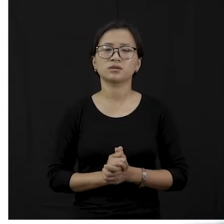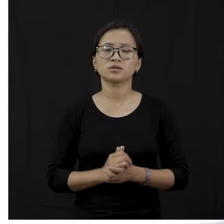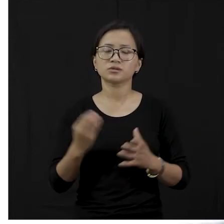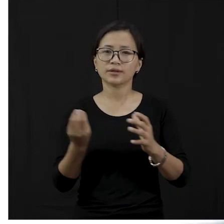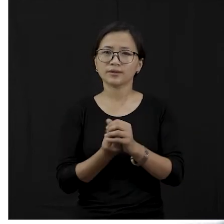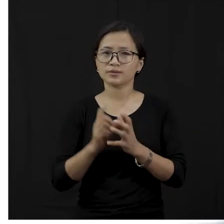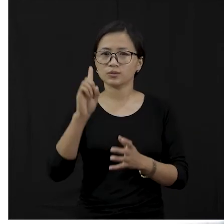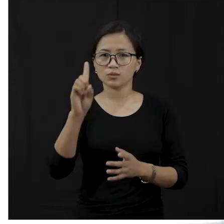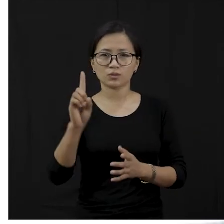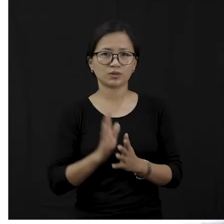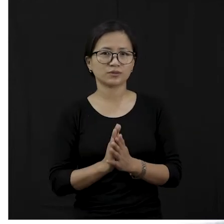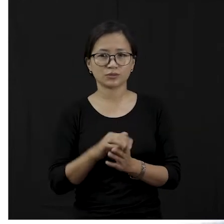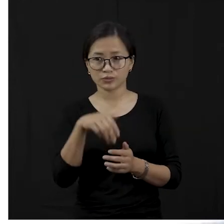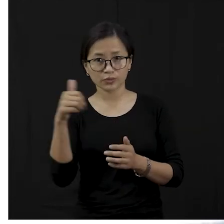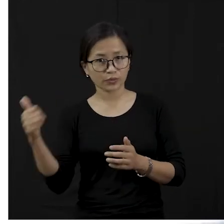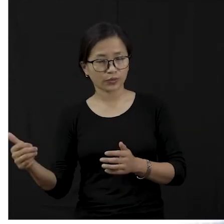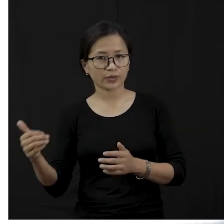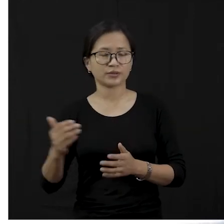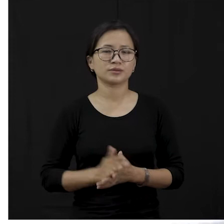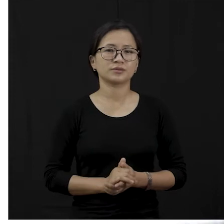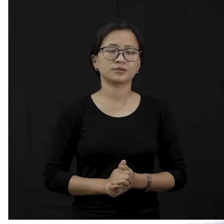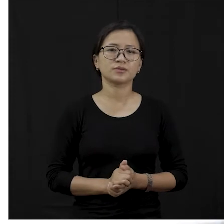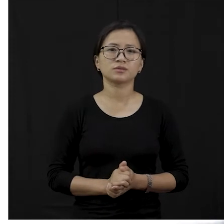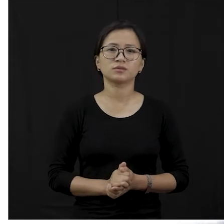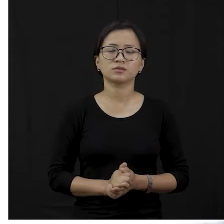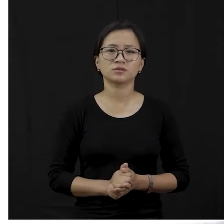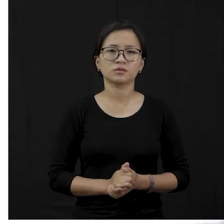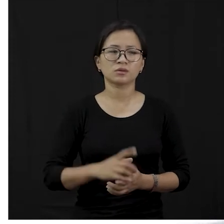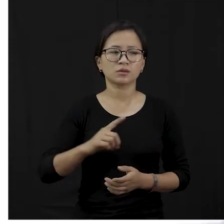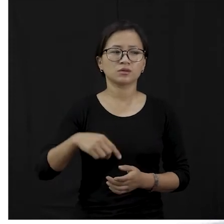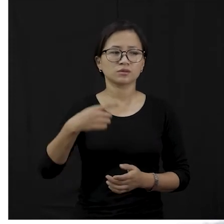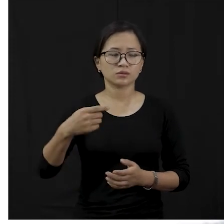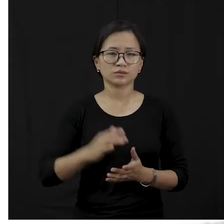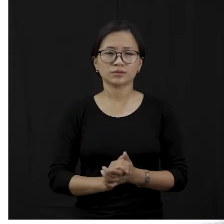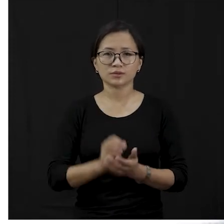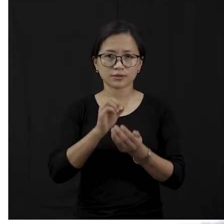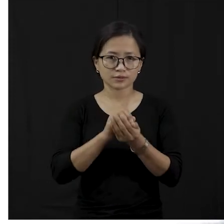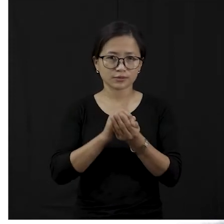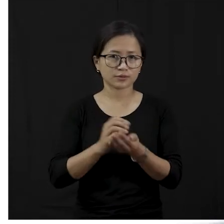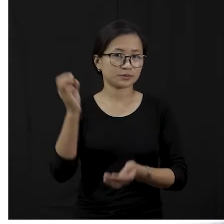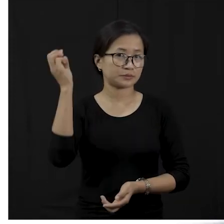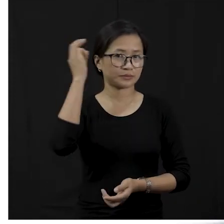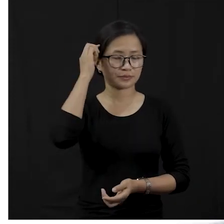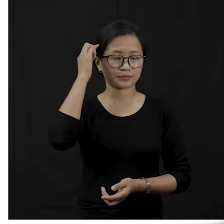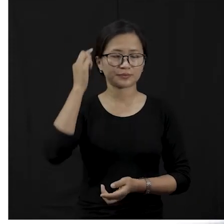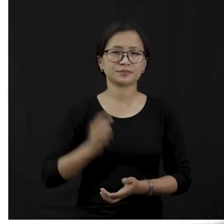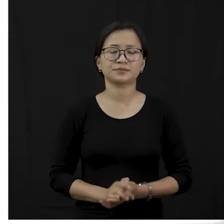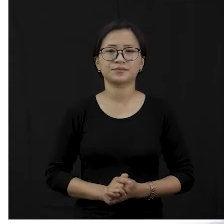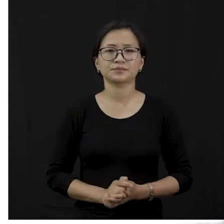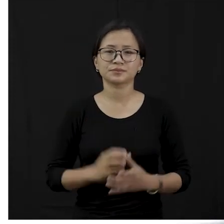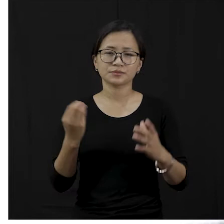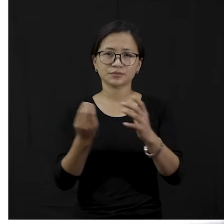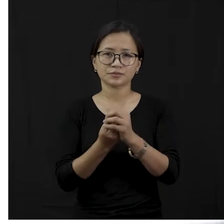in ones, move right. You always keep these two things in your mind. Okay?